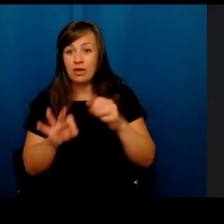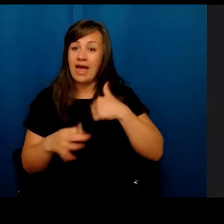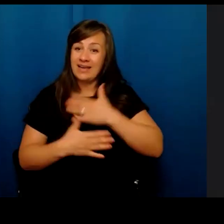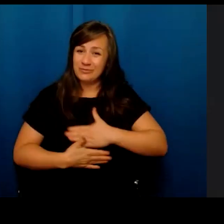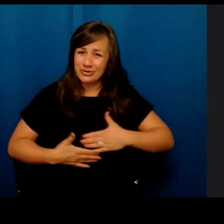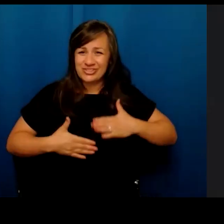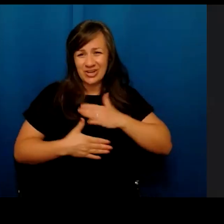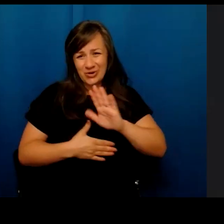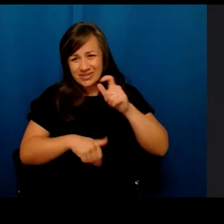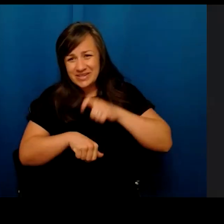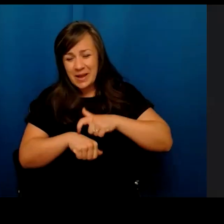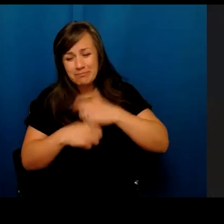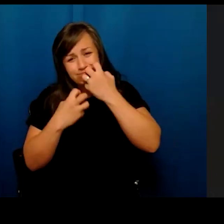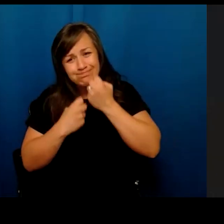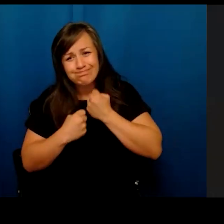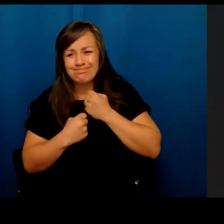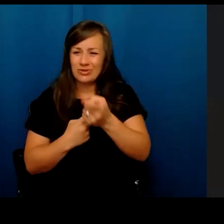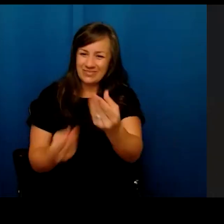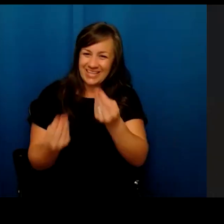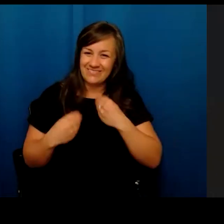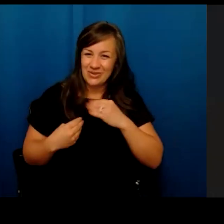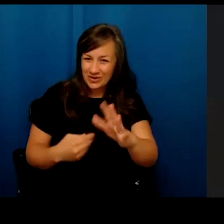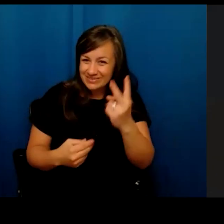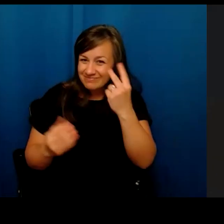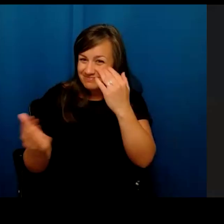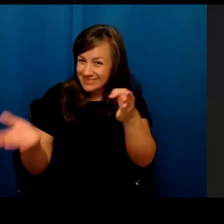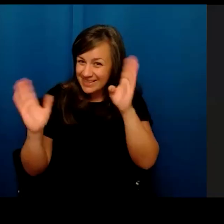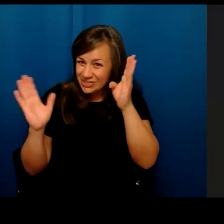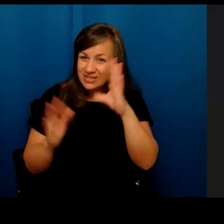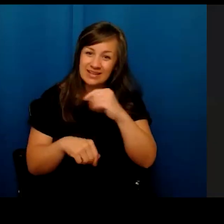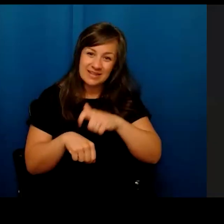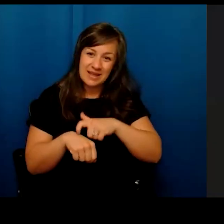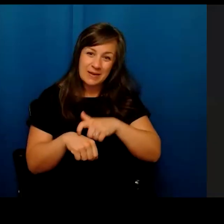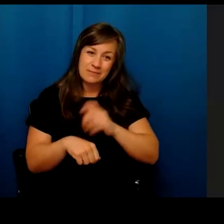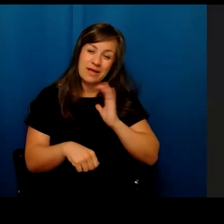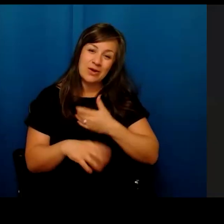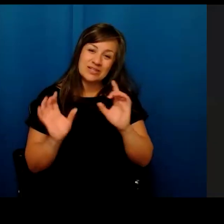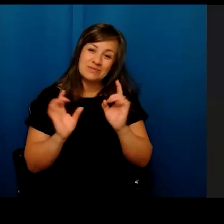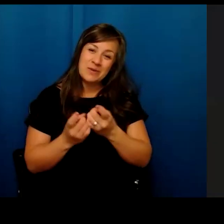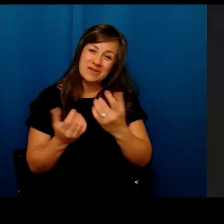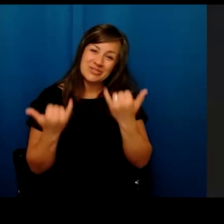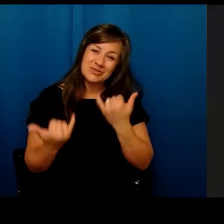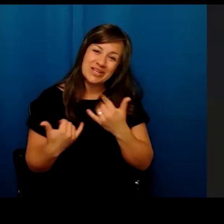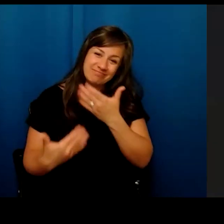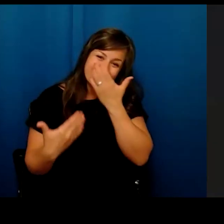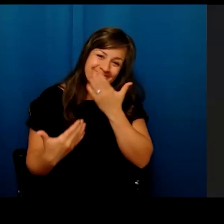appreciative that you have given that to me and my department in SPS today.